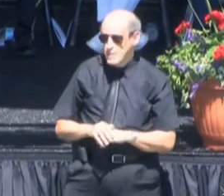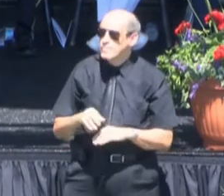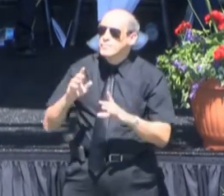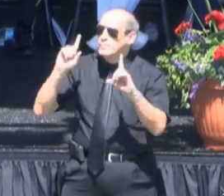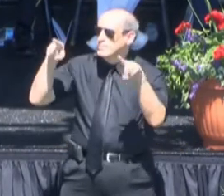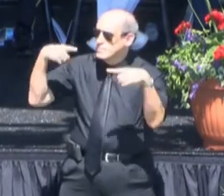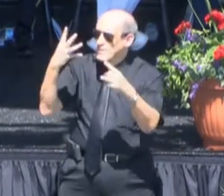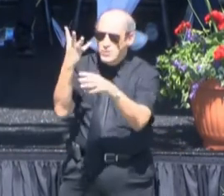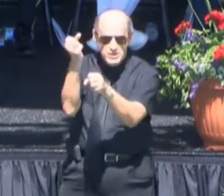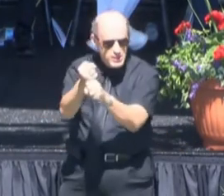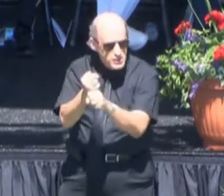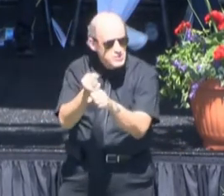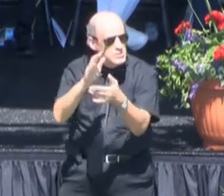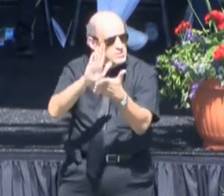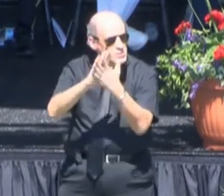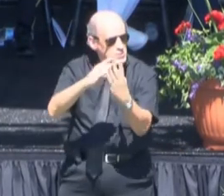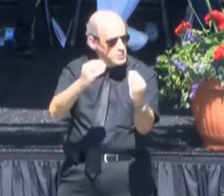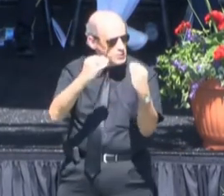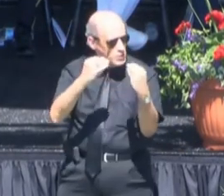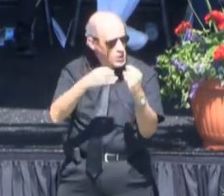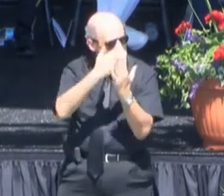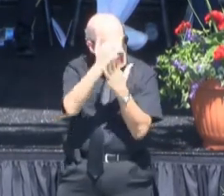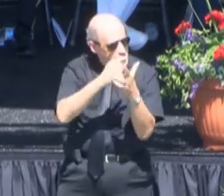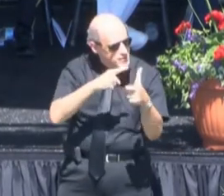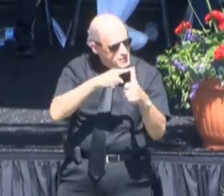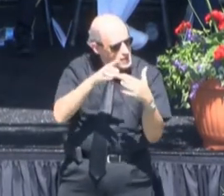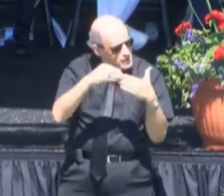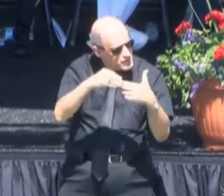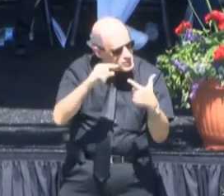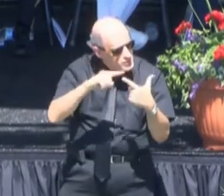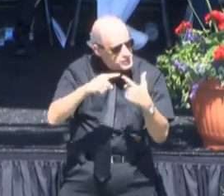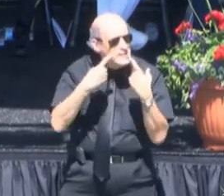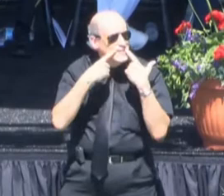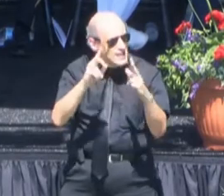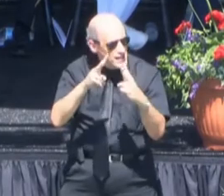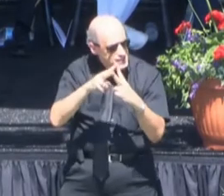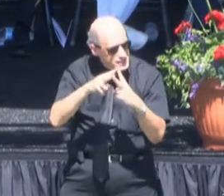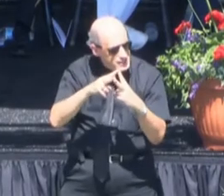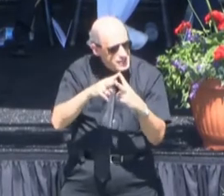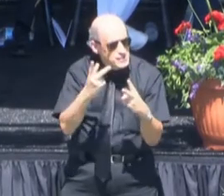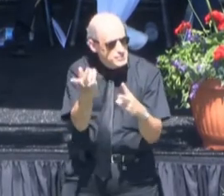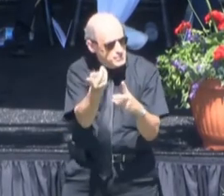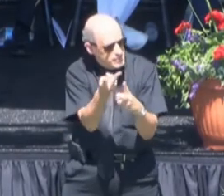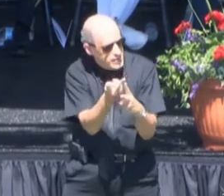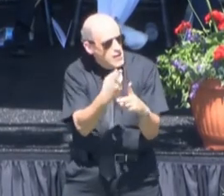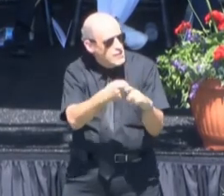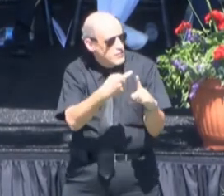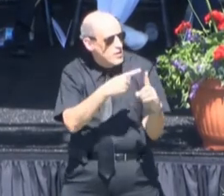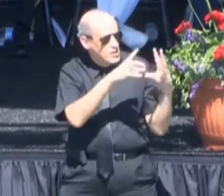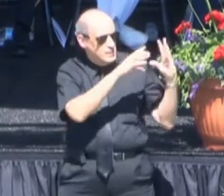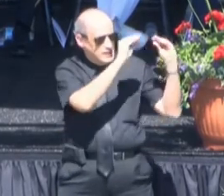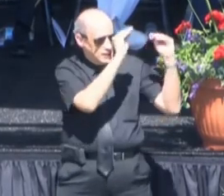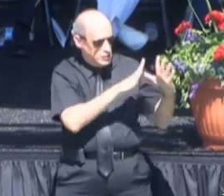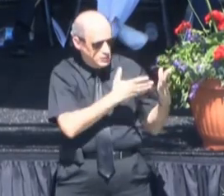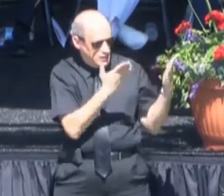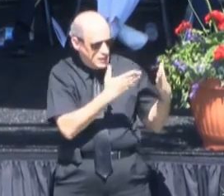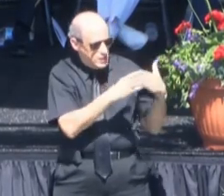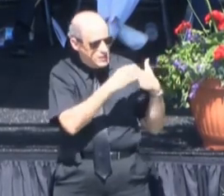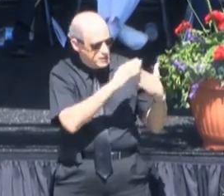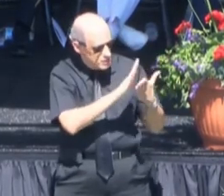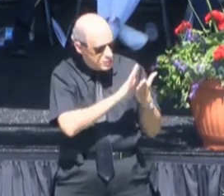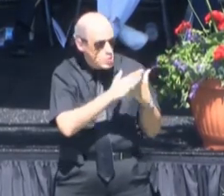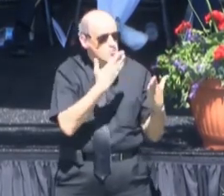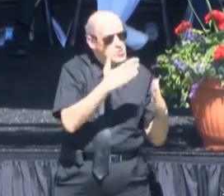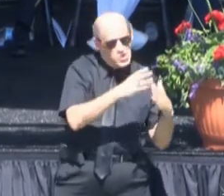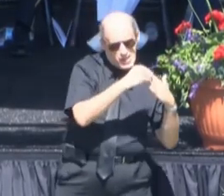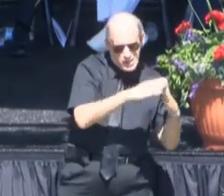Throughout these 4 years, the Academy has taught me lessons on leadership and success. These lessons came from leaders at the Academy, both good and bad,